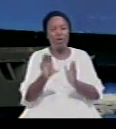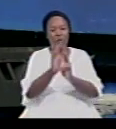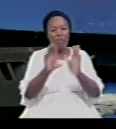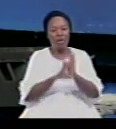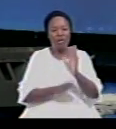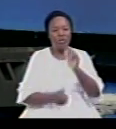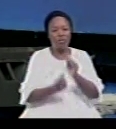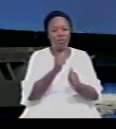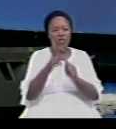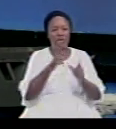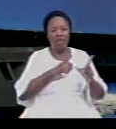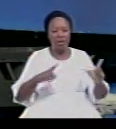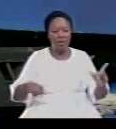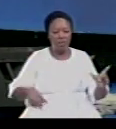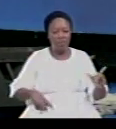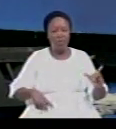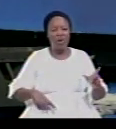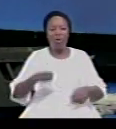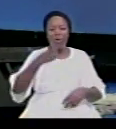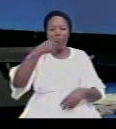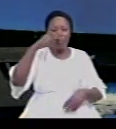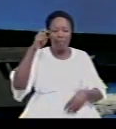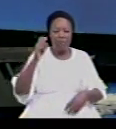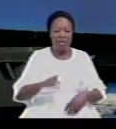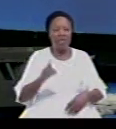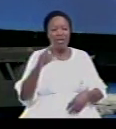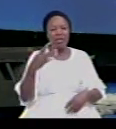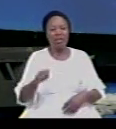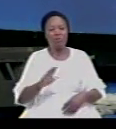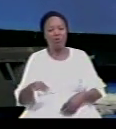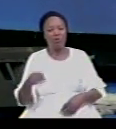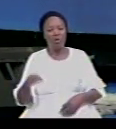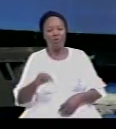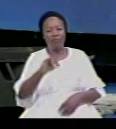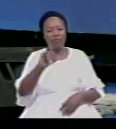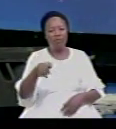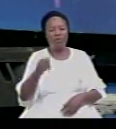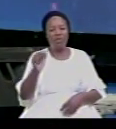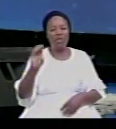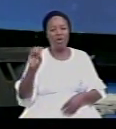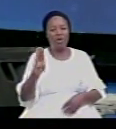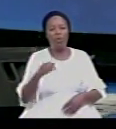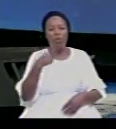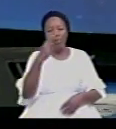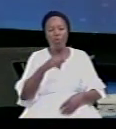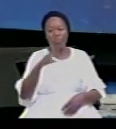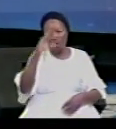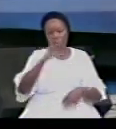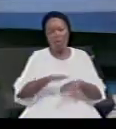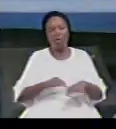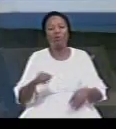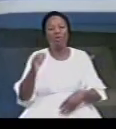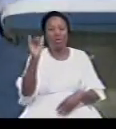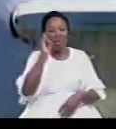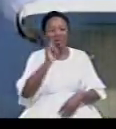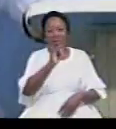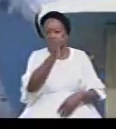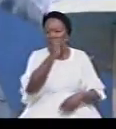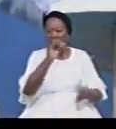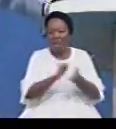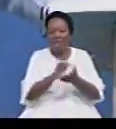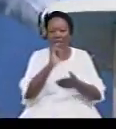Lord commanded the children of Jacob, whom he named Israel, that the